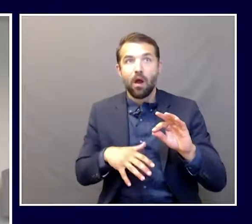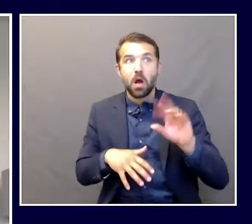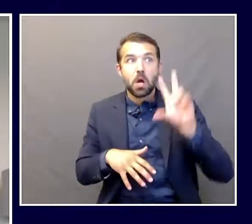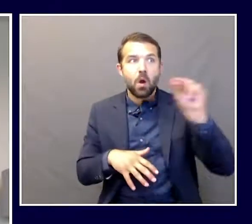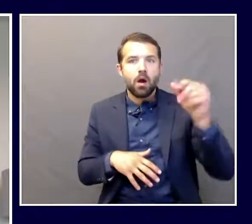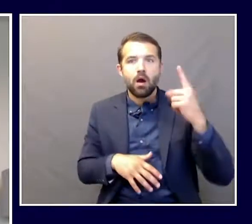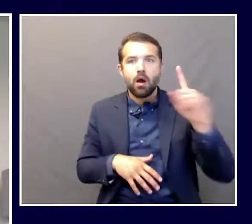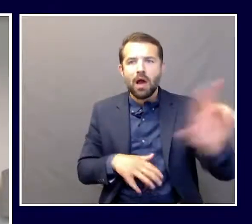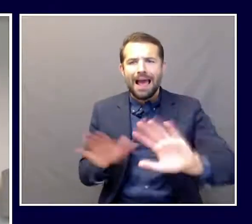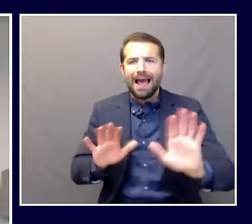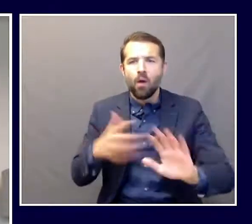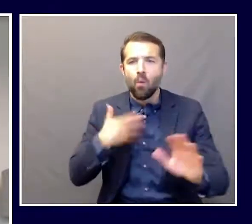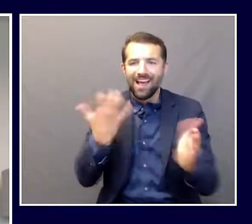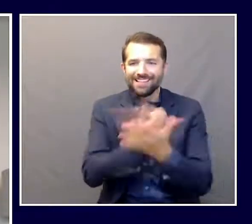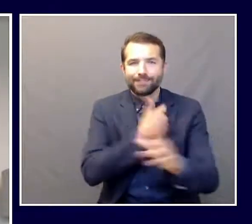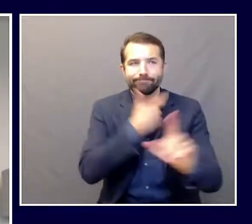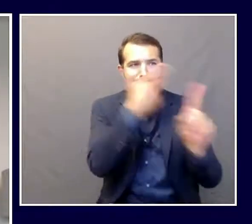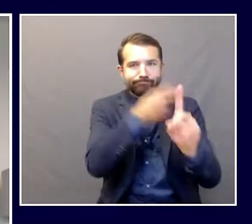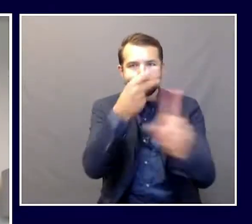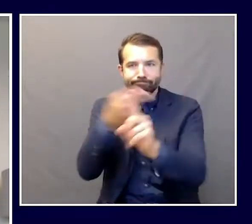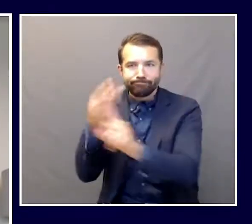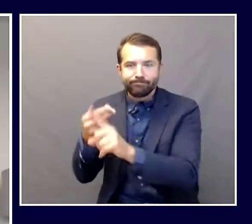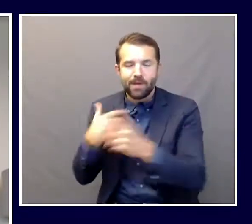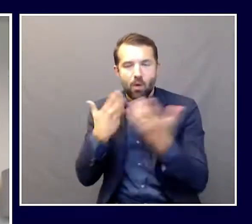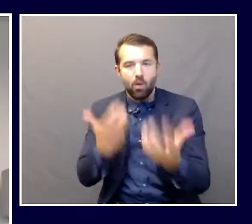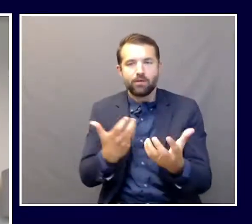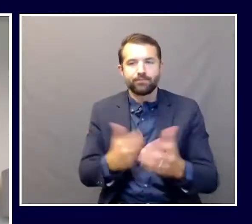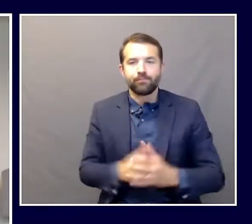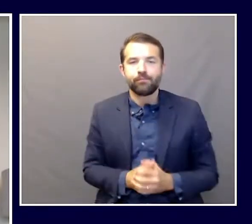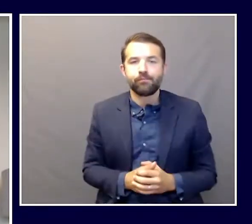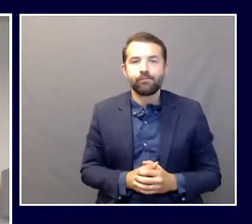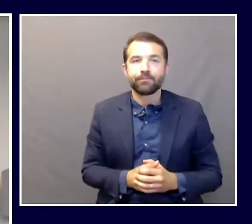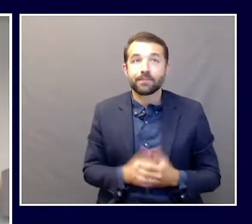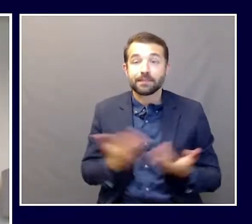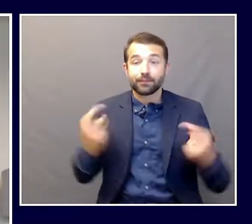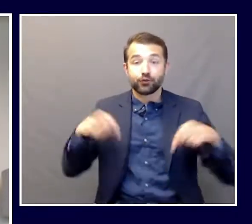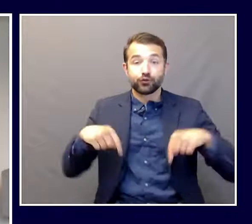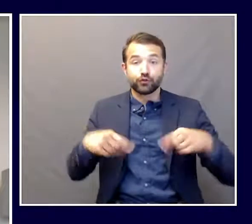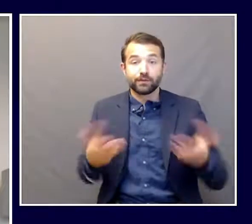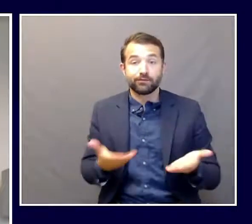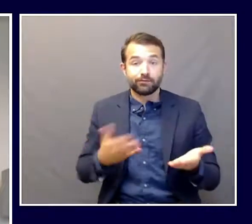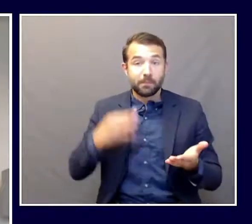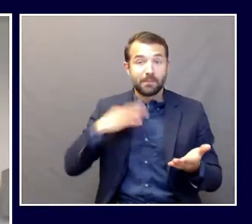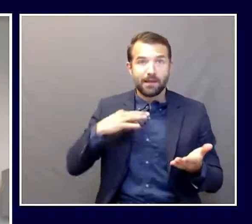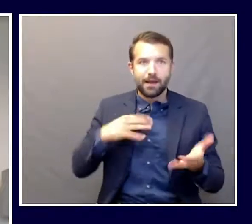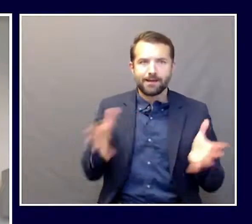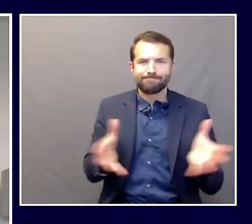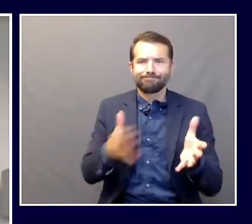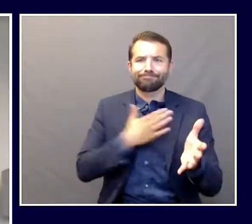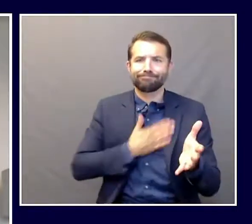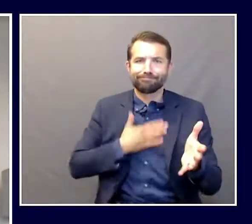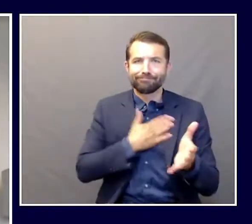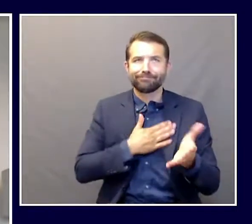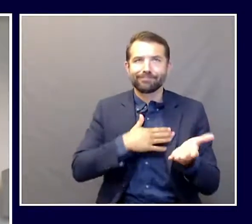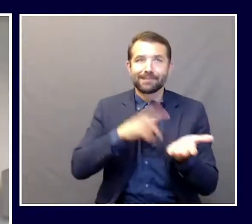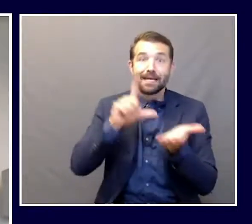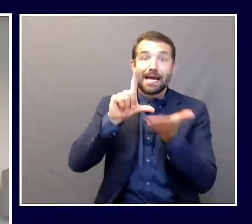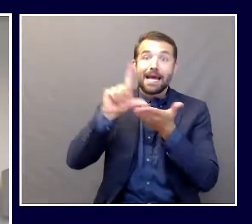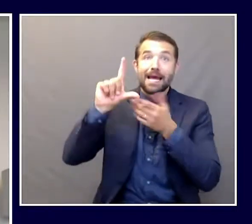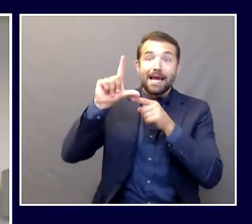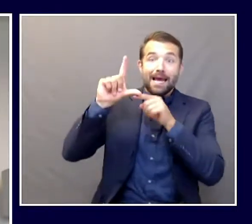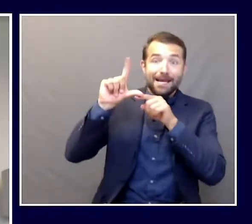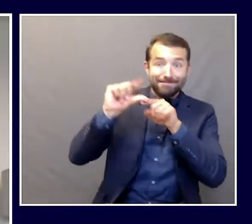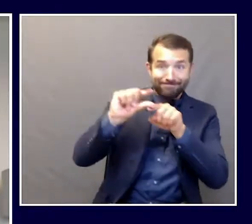every possible effort to use up all the doses in a vial, because the vaccine is still precious. And certainly in other parts